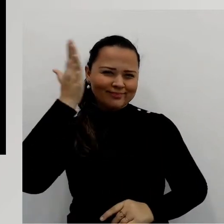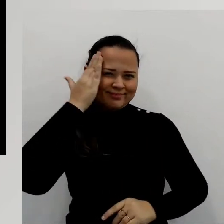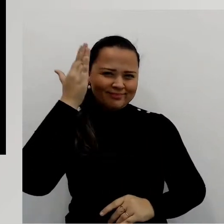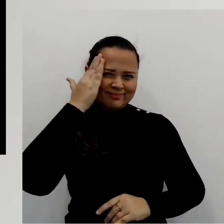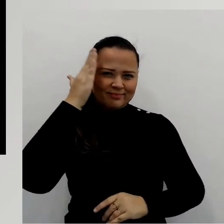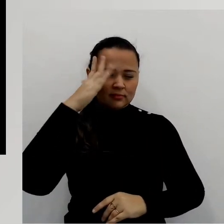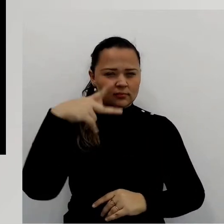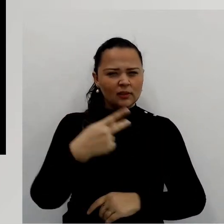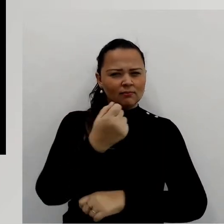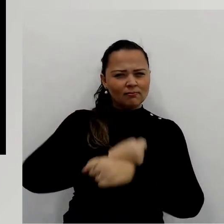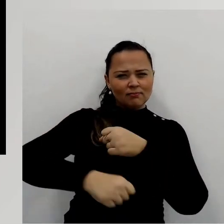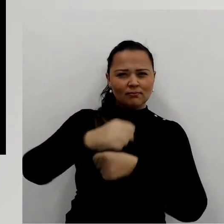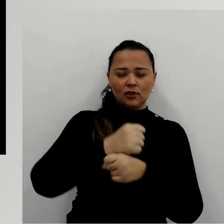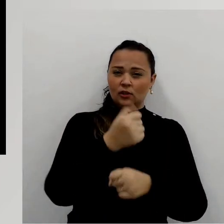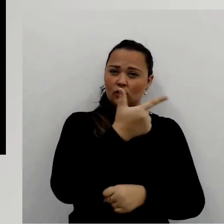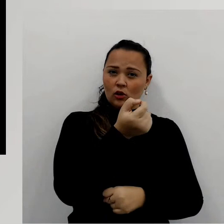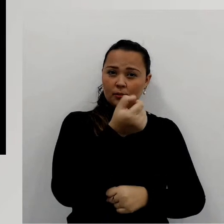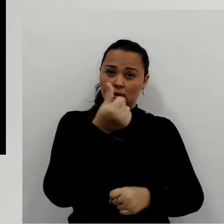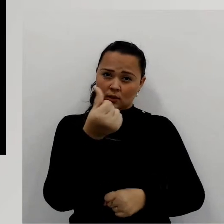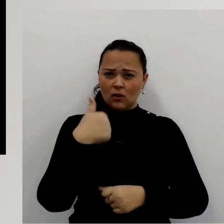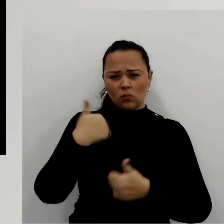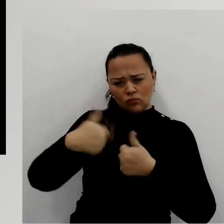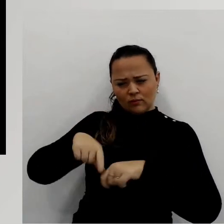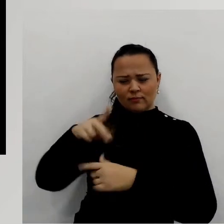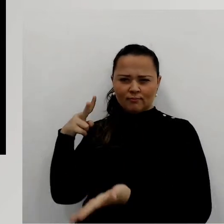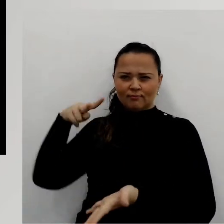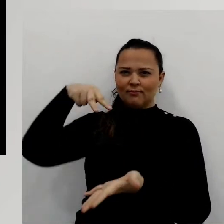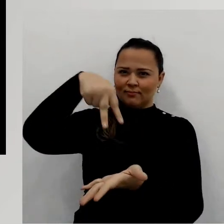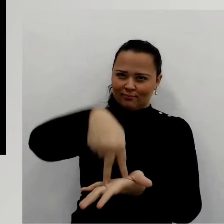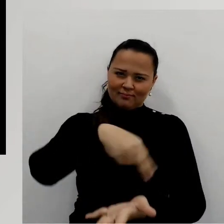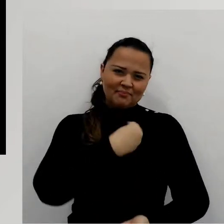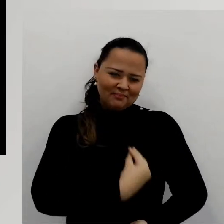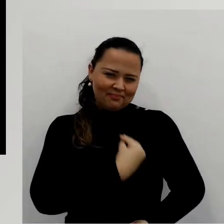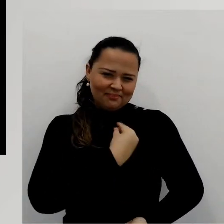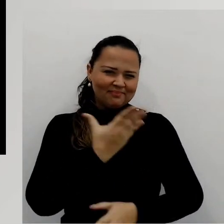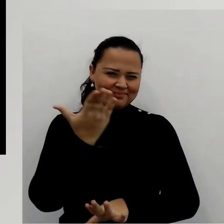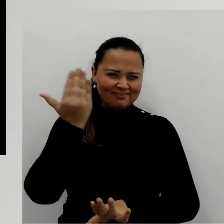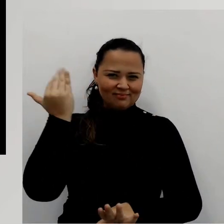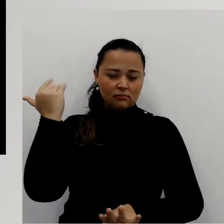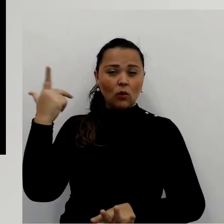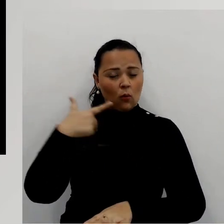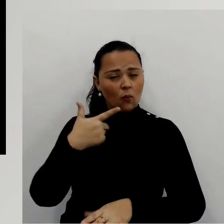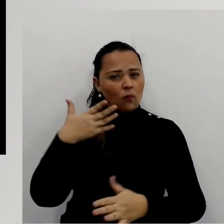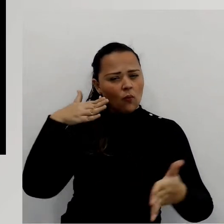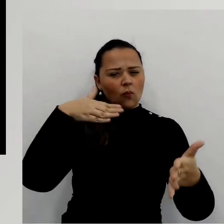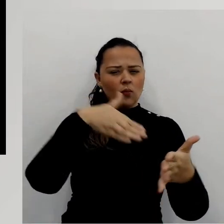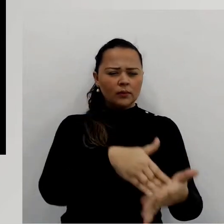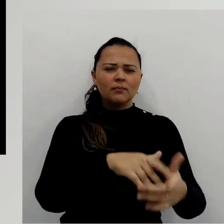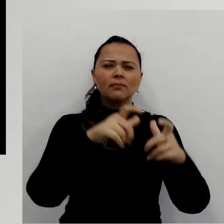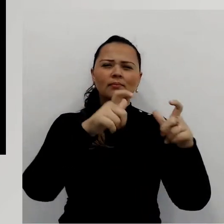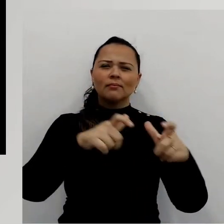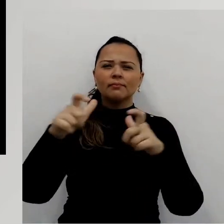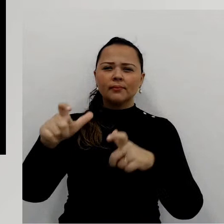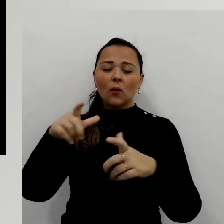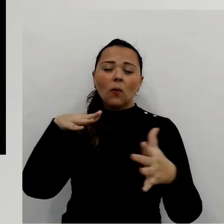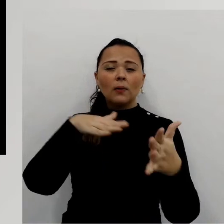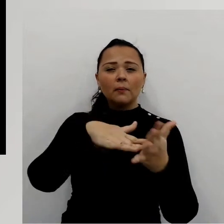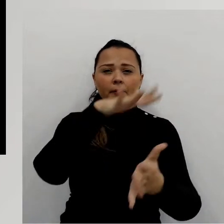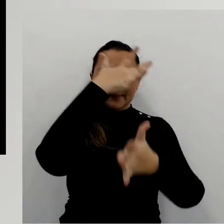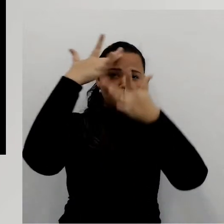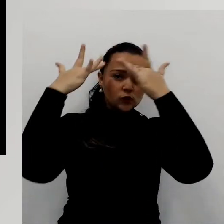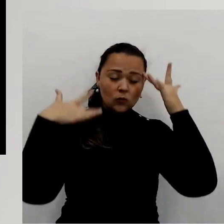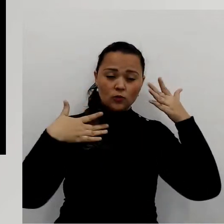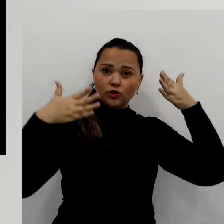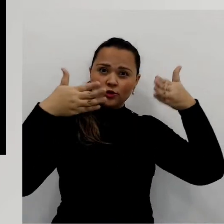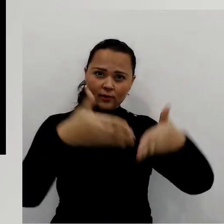a ship. I think the last person that came on the ship was Cabral in 1500 when he discovered Brazil. In any case, in my